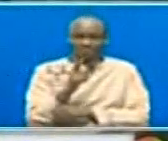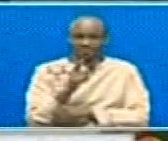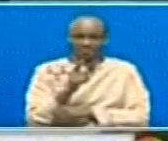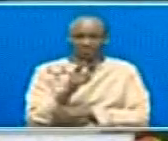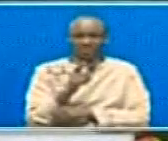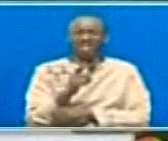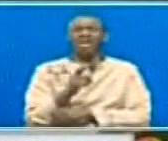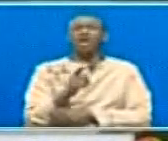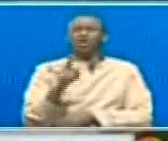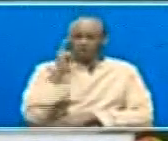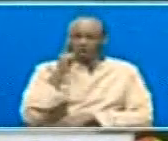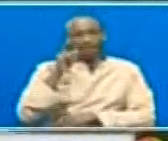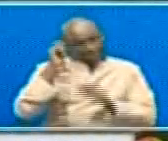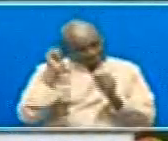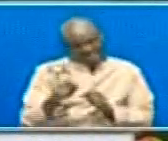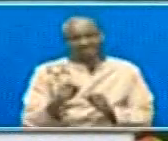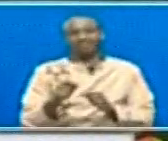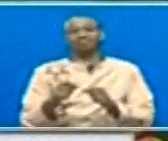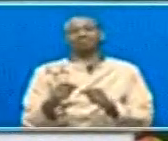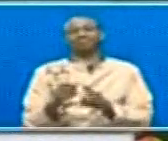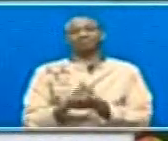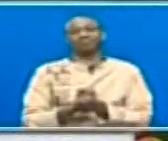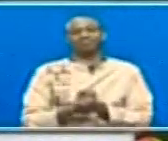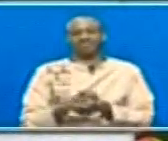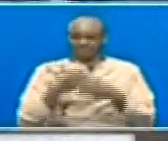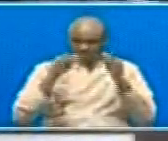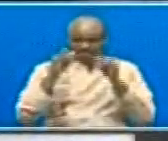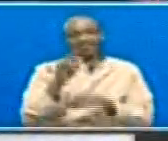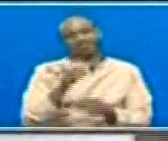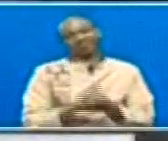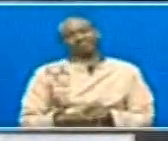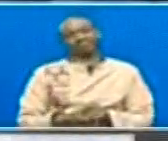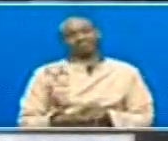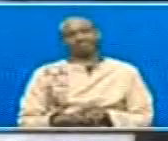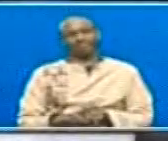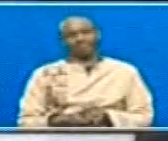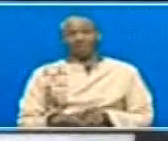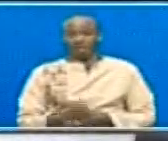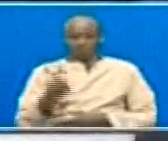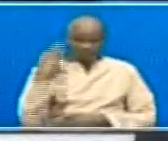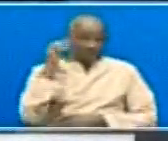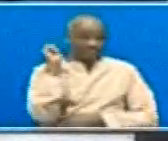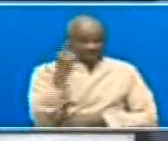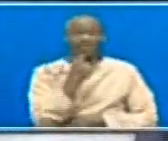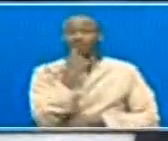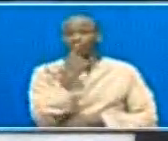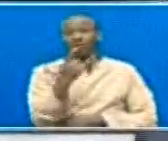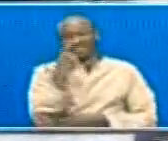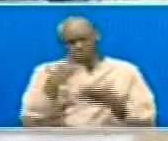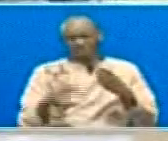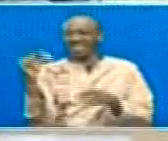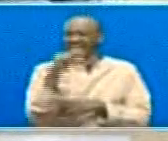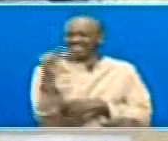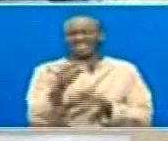the full force of the law is affected. Former President Daniel Arap Moi has condemned the Garissa